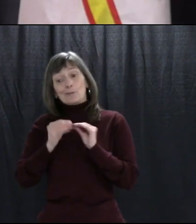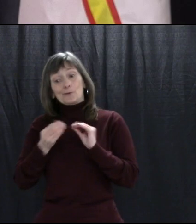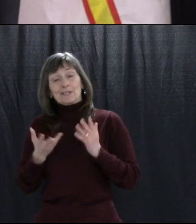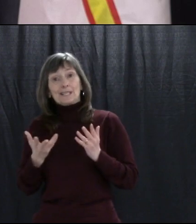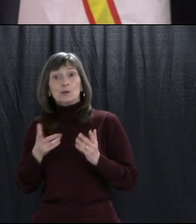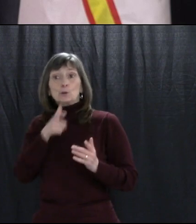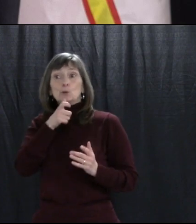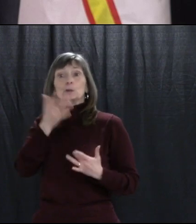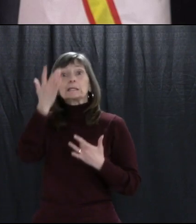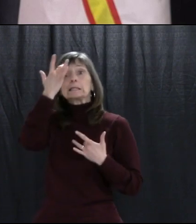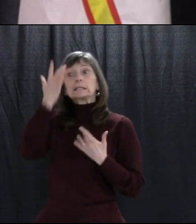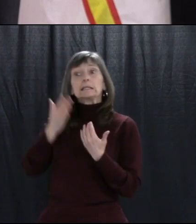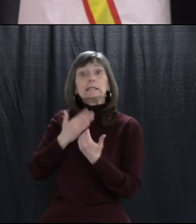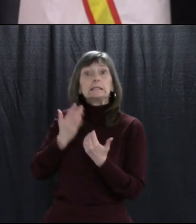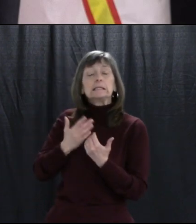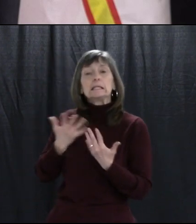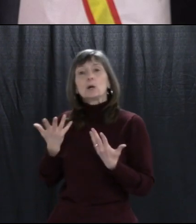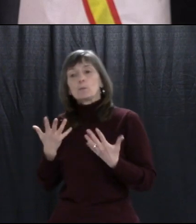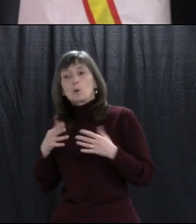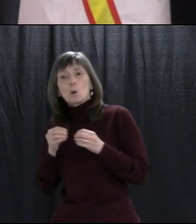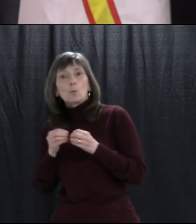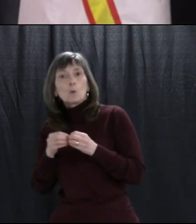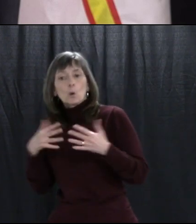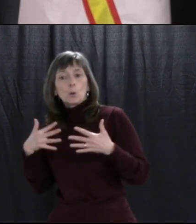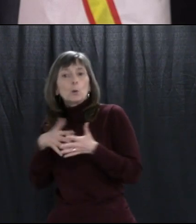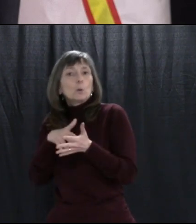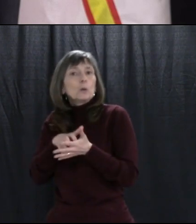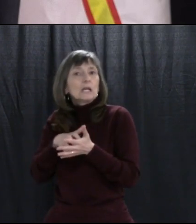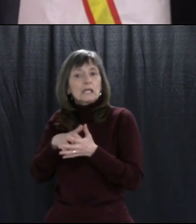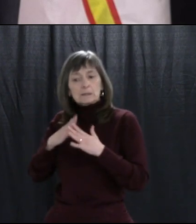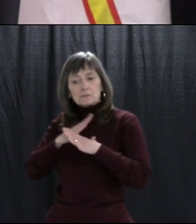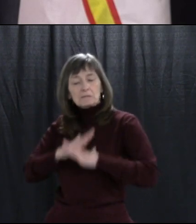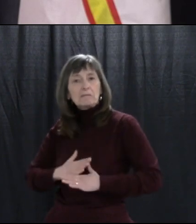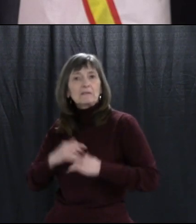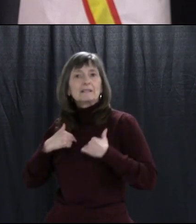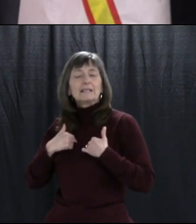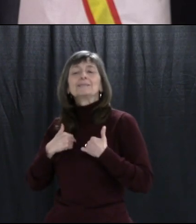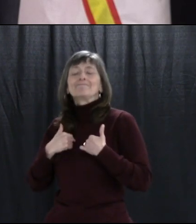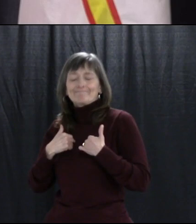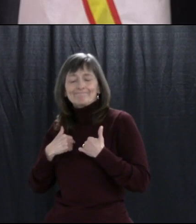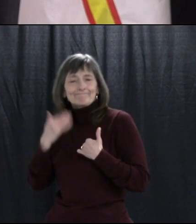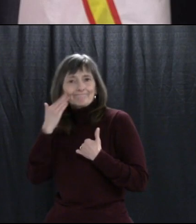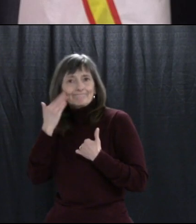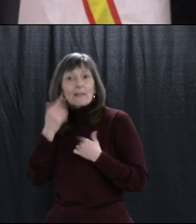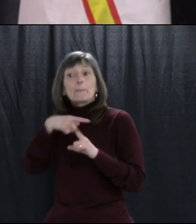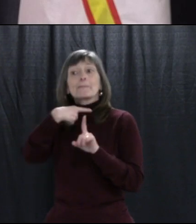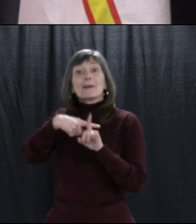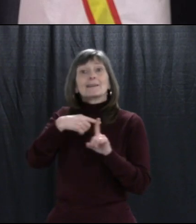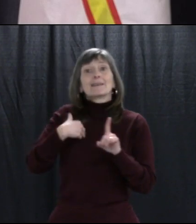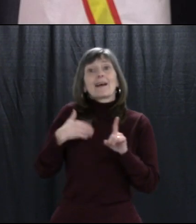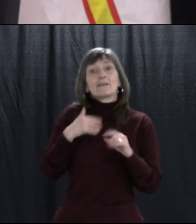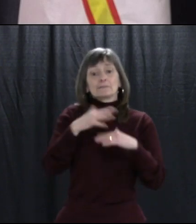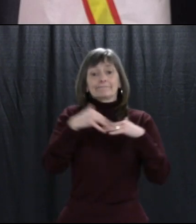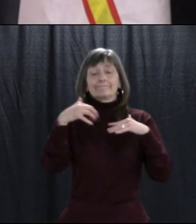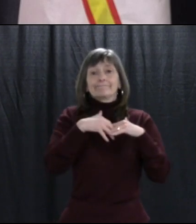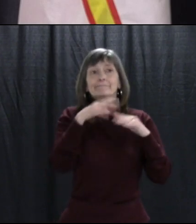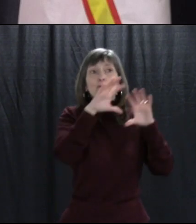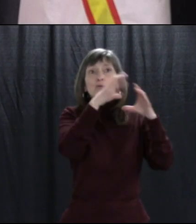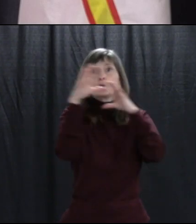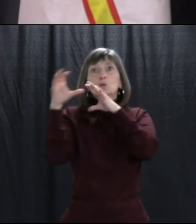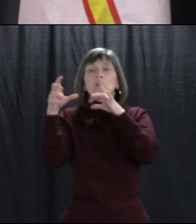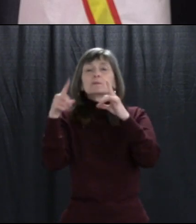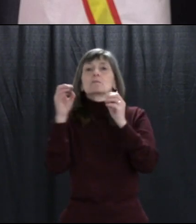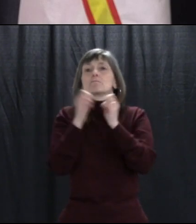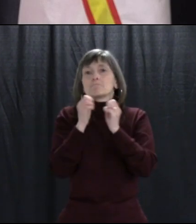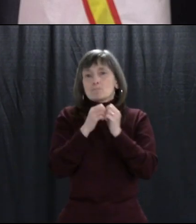any population within the country. Added to that, we have 5 Indigenous groups within our province as well. So we have a lot of